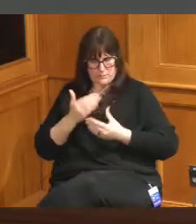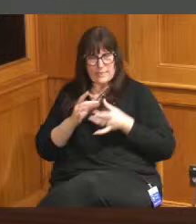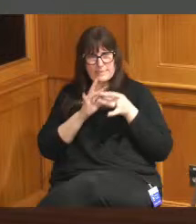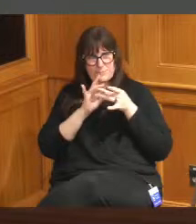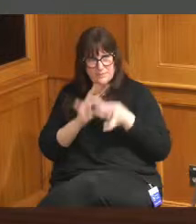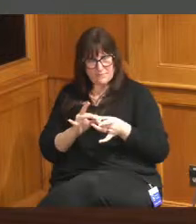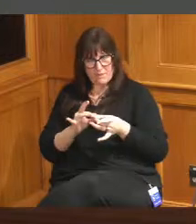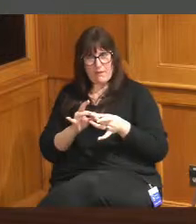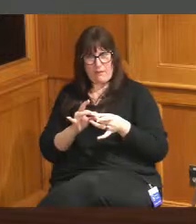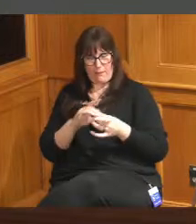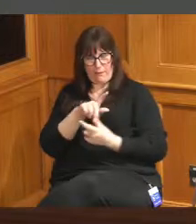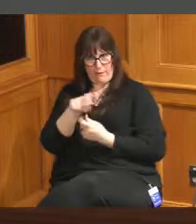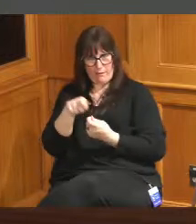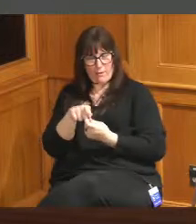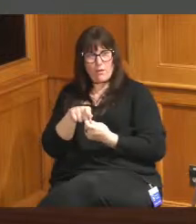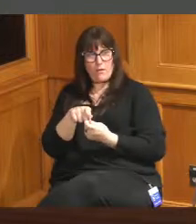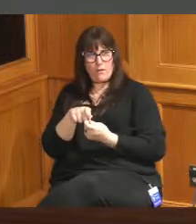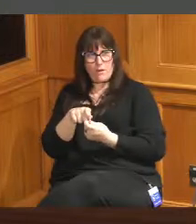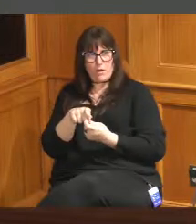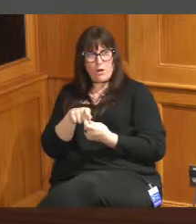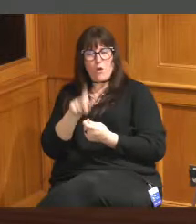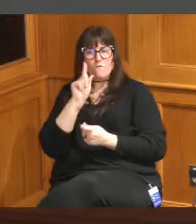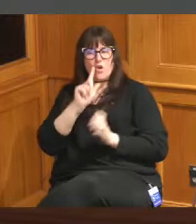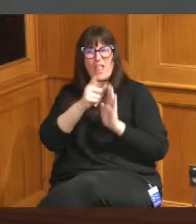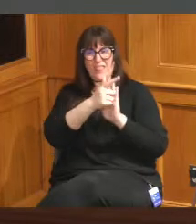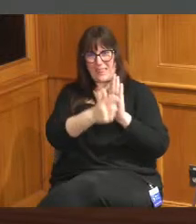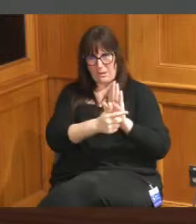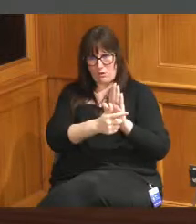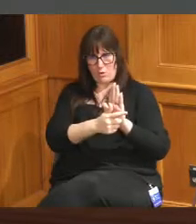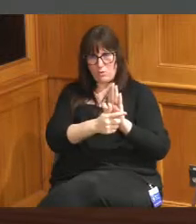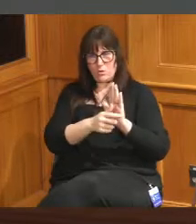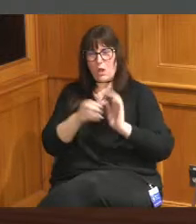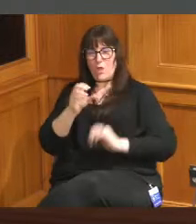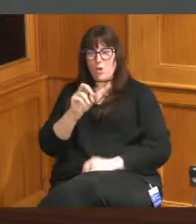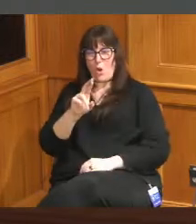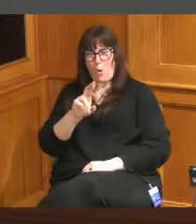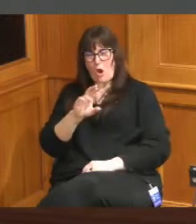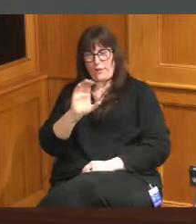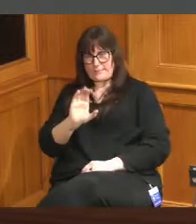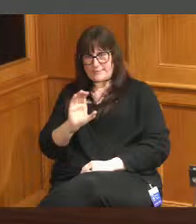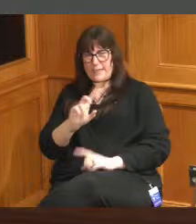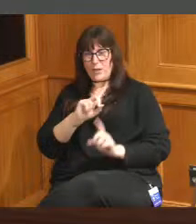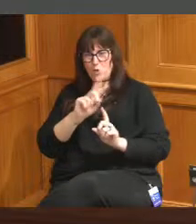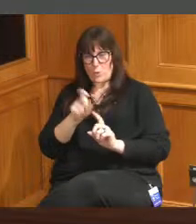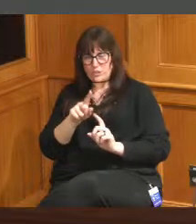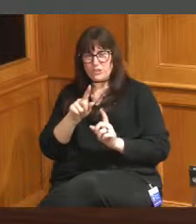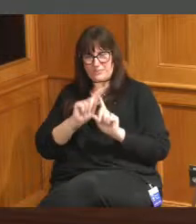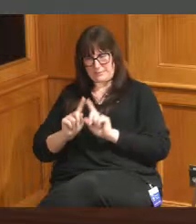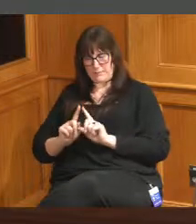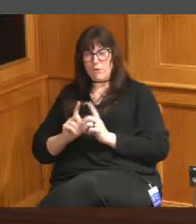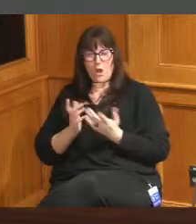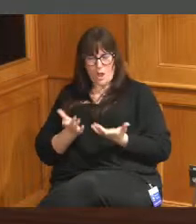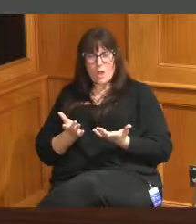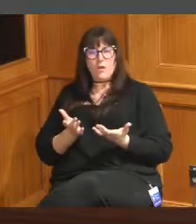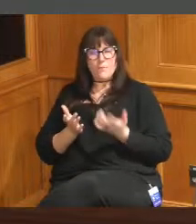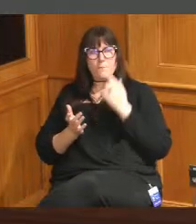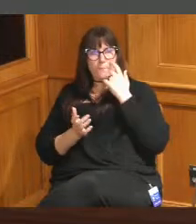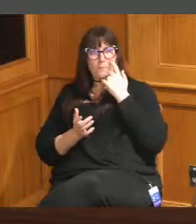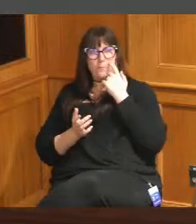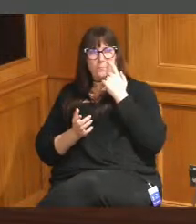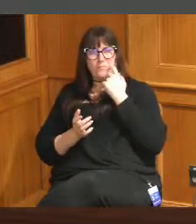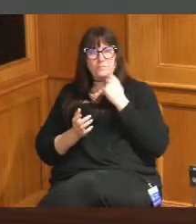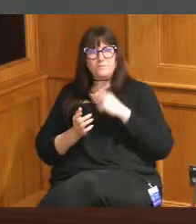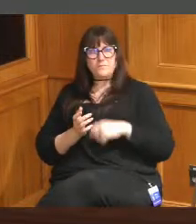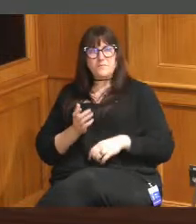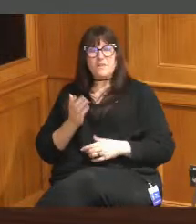relate to questions of legality, the ORC questions, et cetera. Commissioner Reese, that you had passed along. Those that are